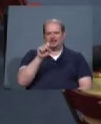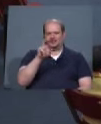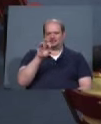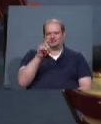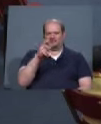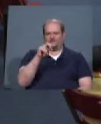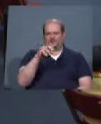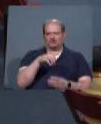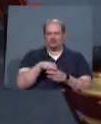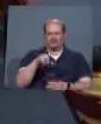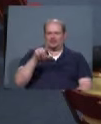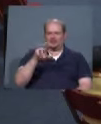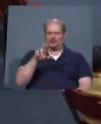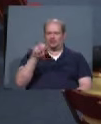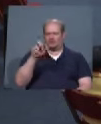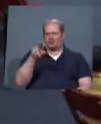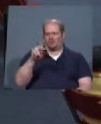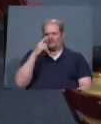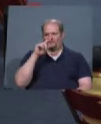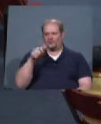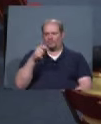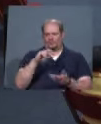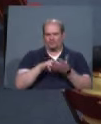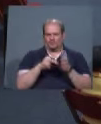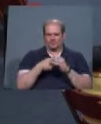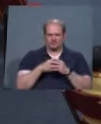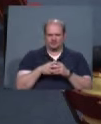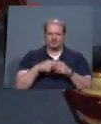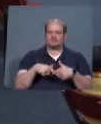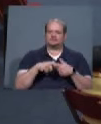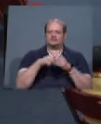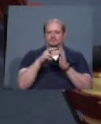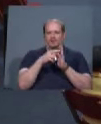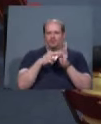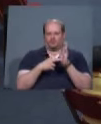Rock, Pulaski County, Arkansas, and for other purposes.